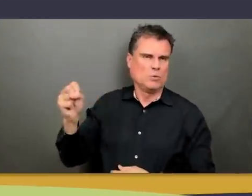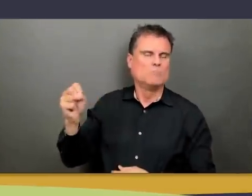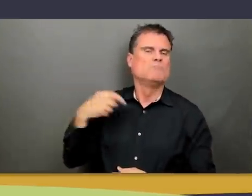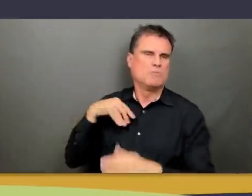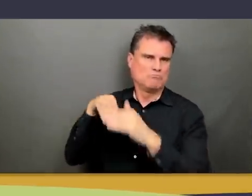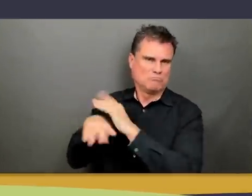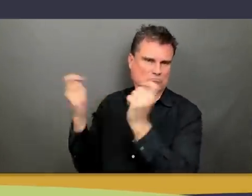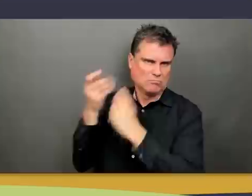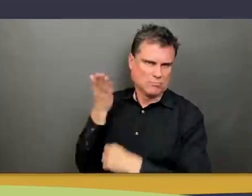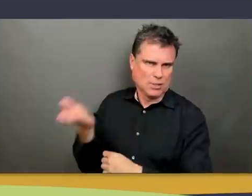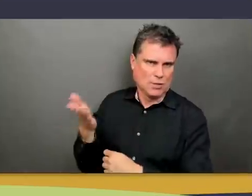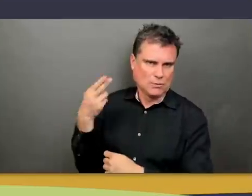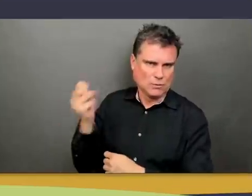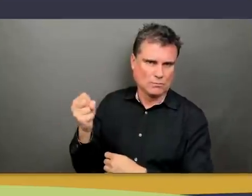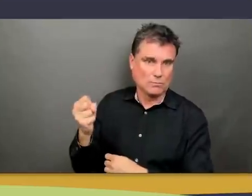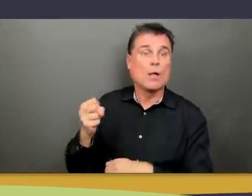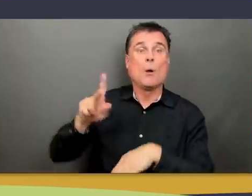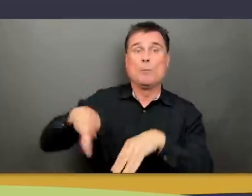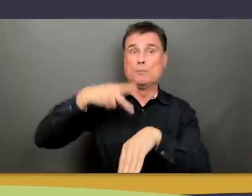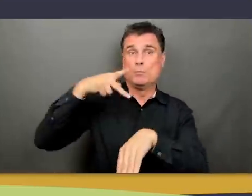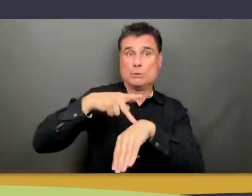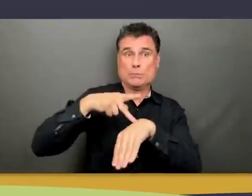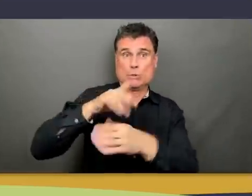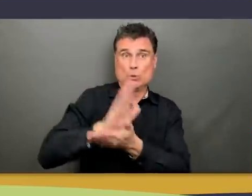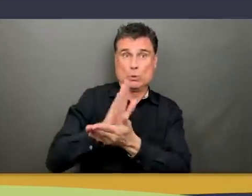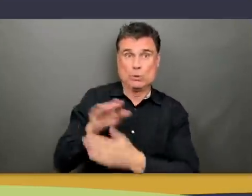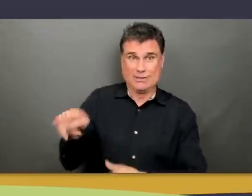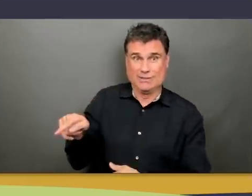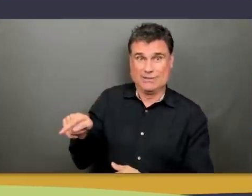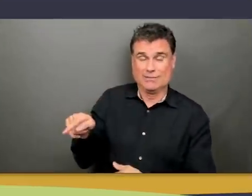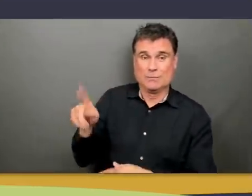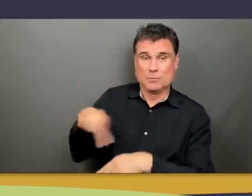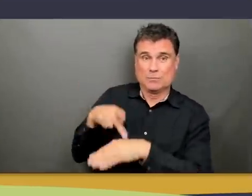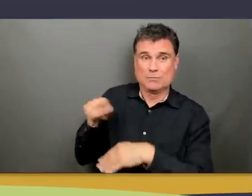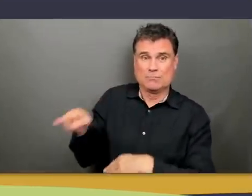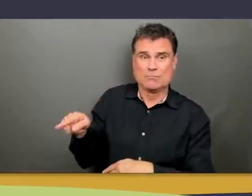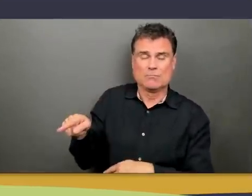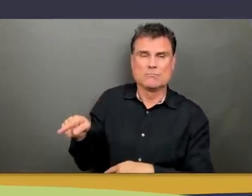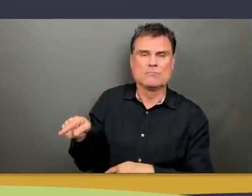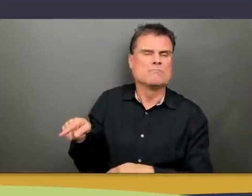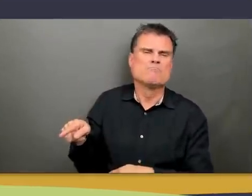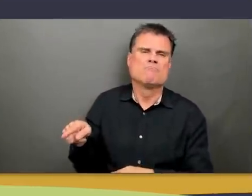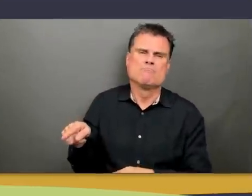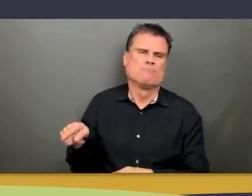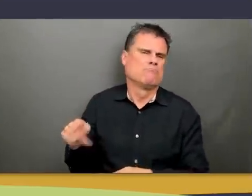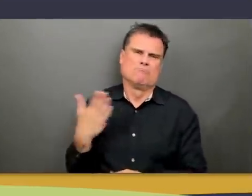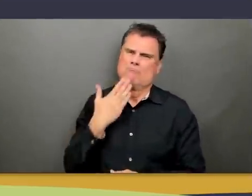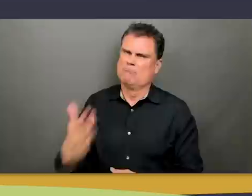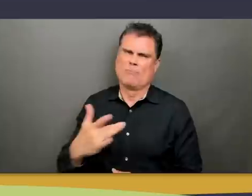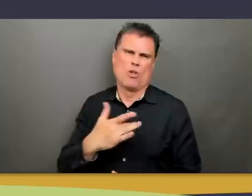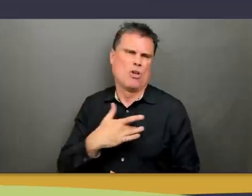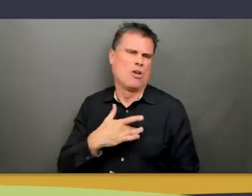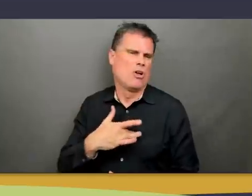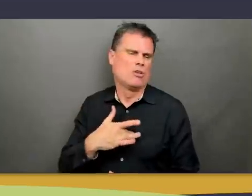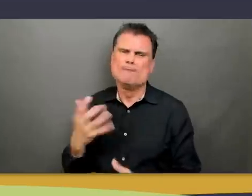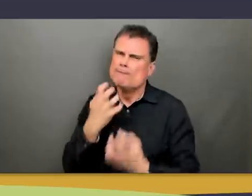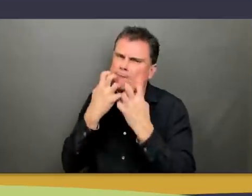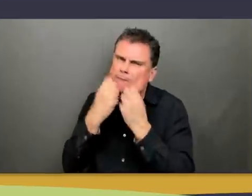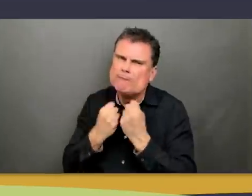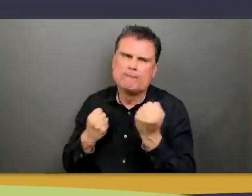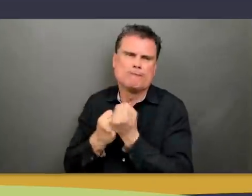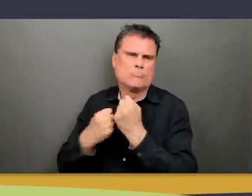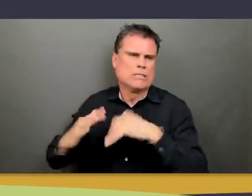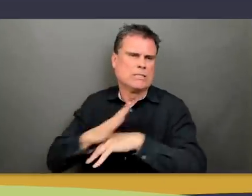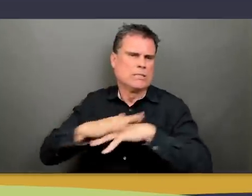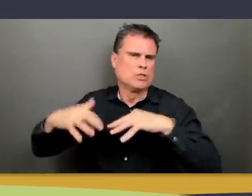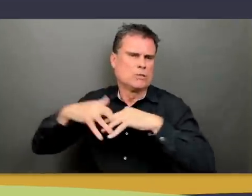impact on my older sister's generation. He respected our community, respected our culture, who